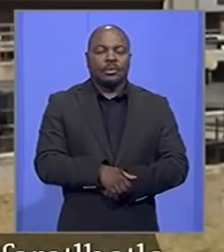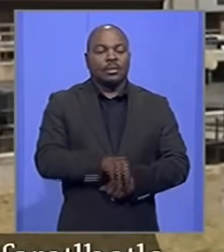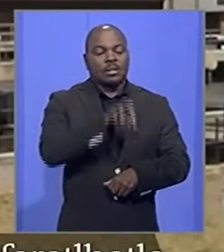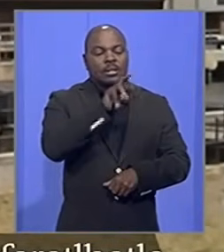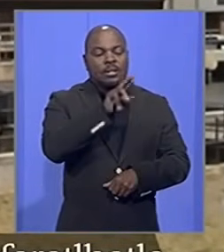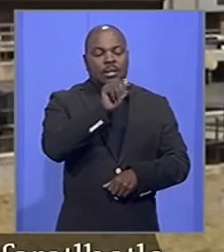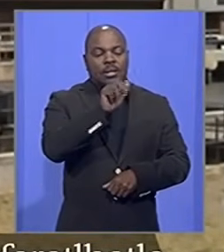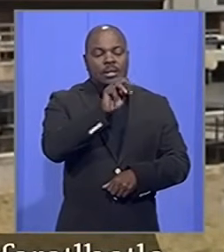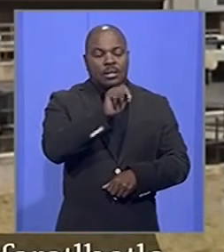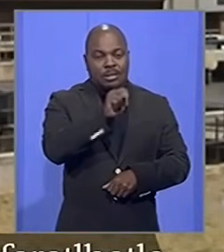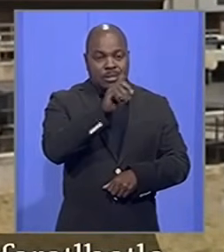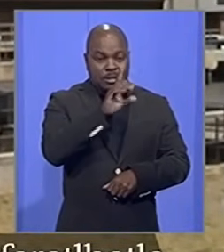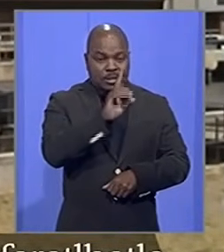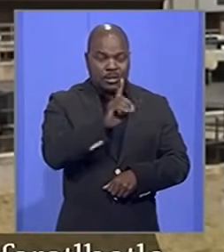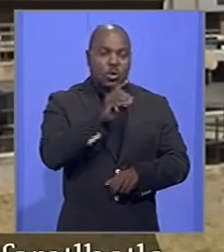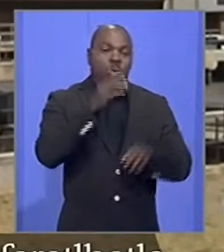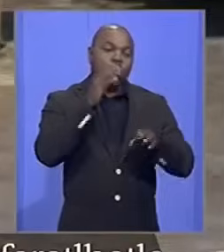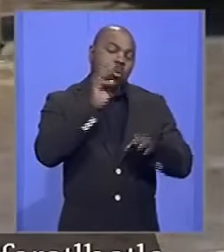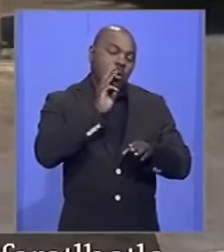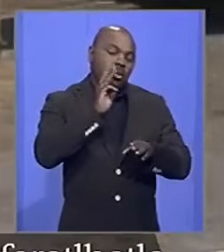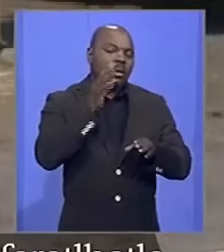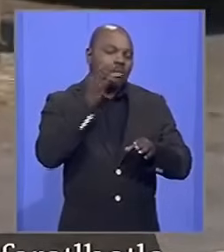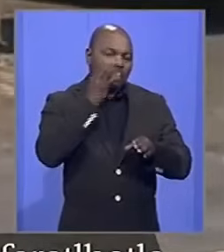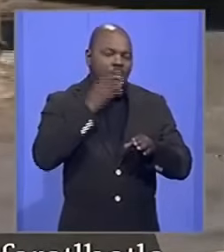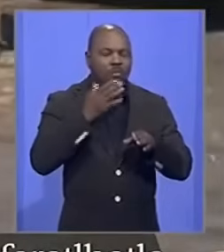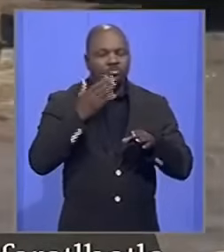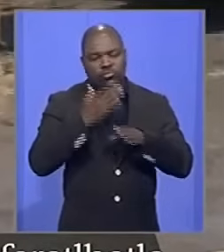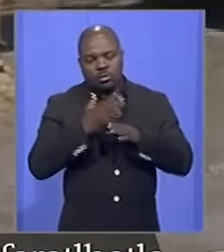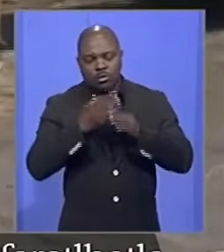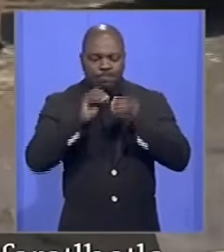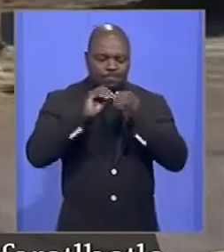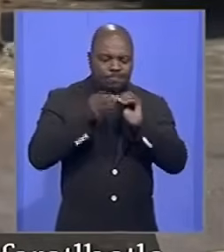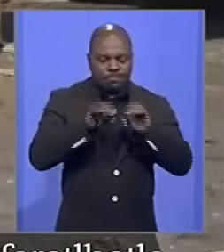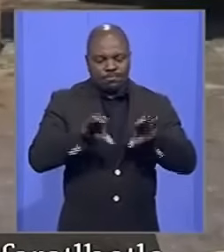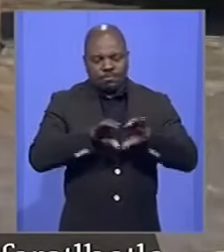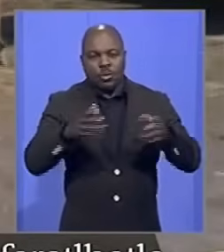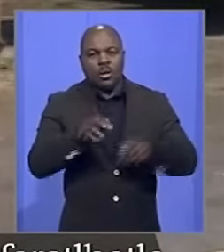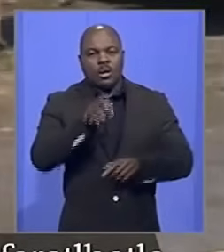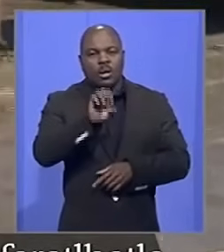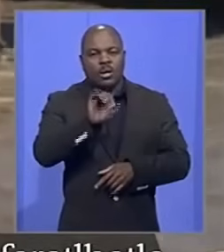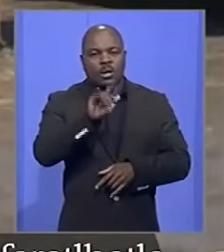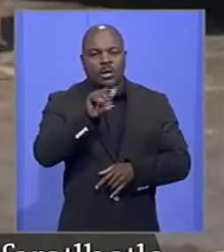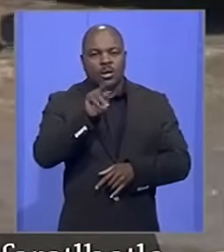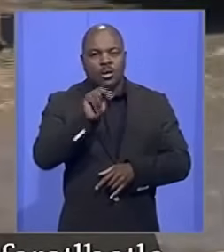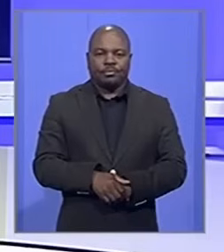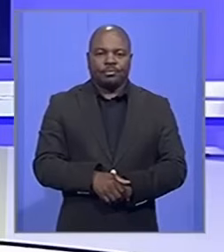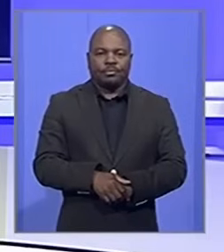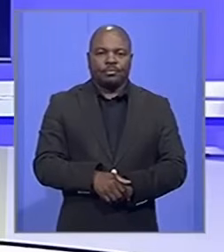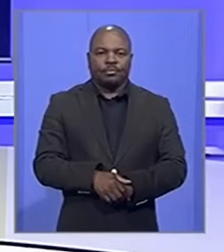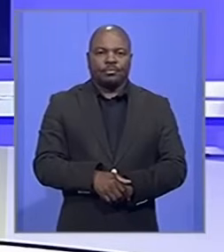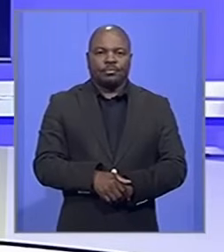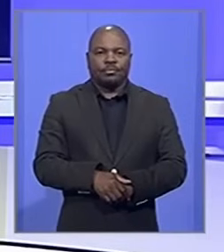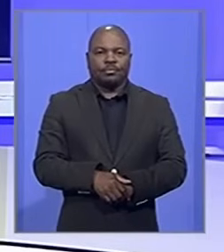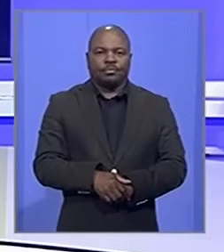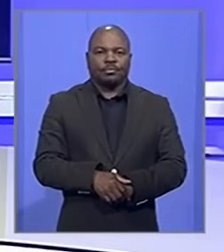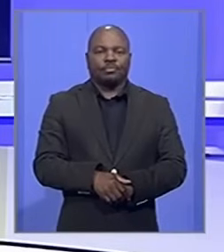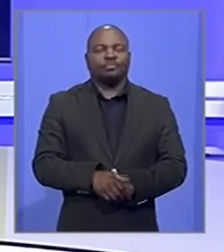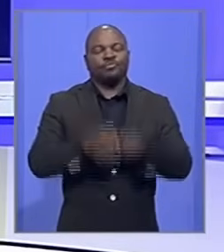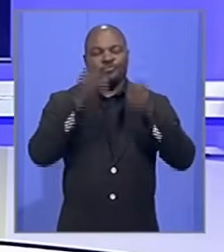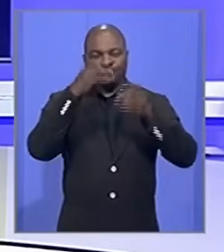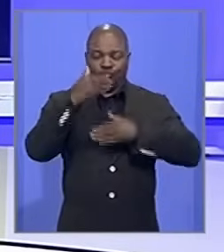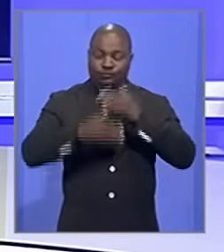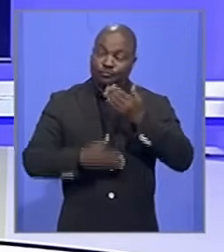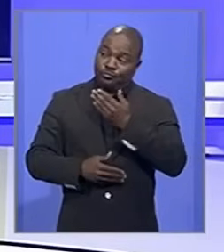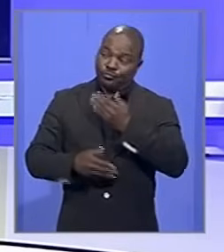Rand Water ya re simolola go baakanya mafaratlhatlha a one a metsi kwa Ekenhof ka moso. Tla re